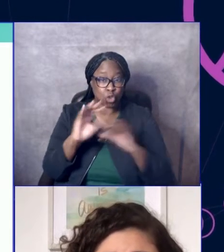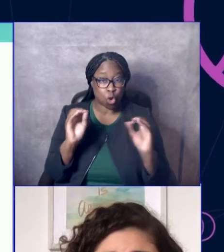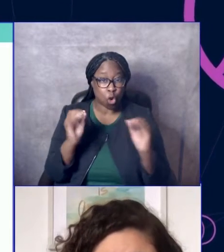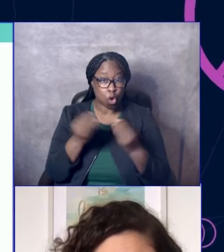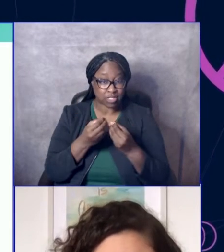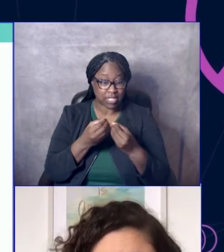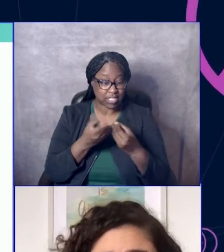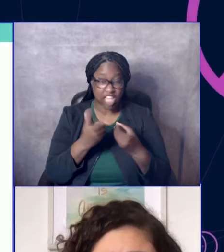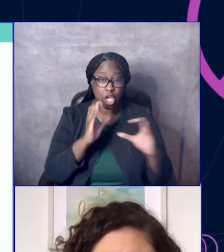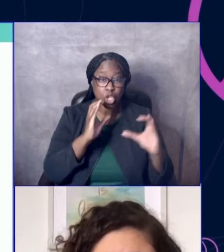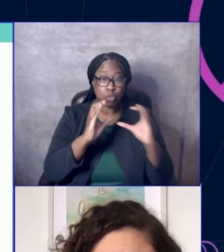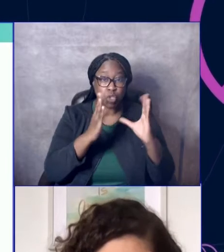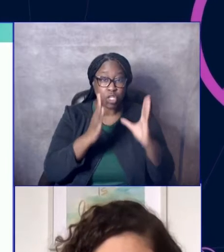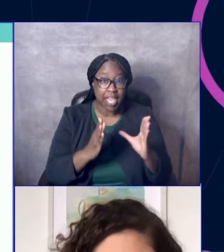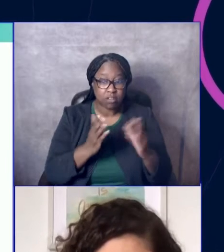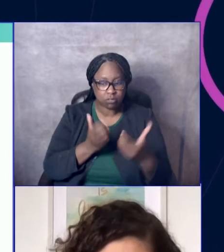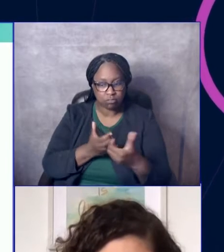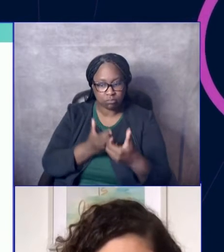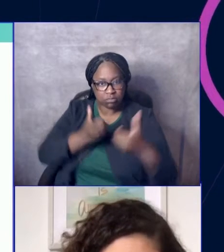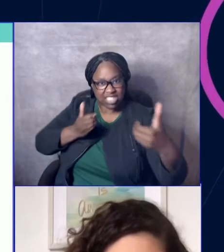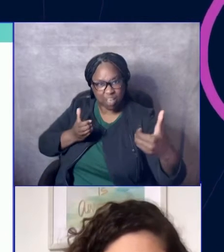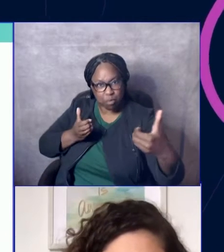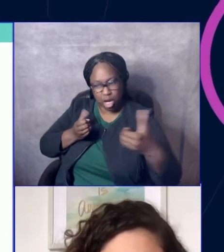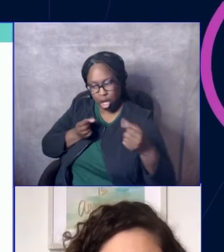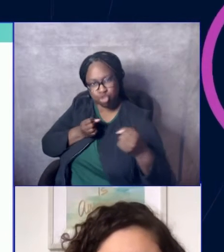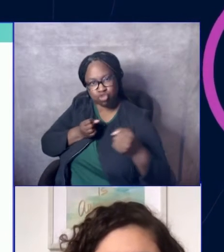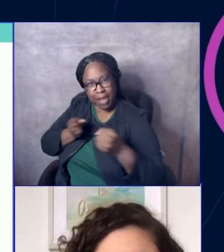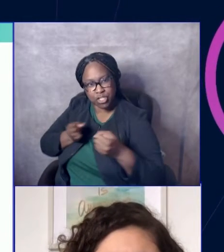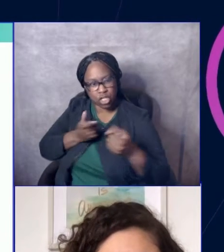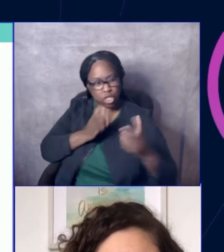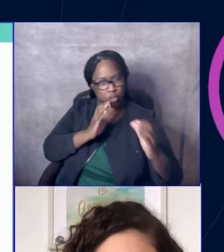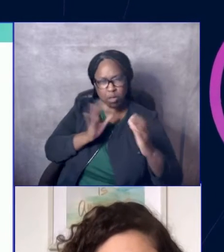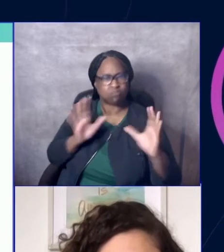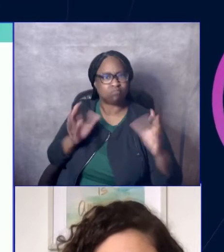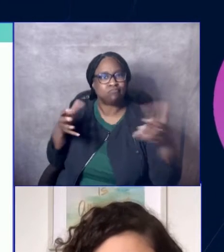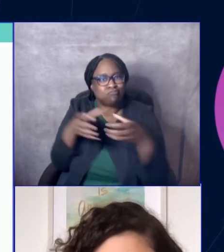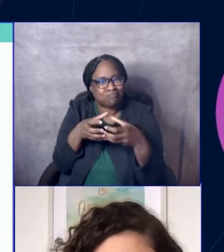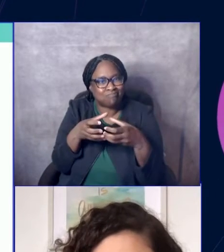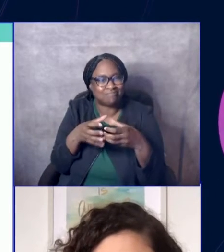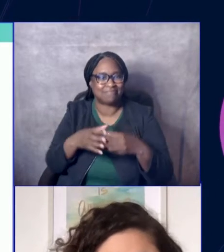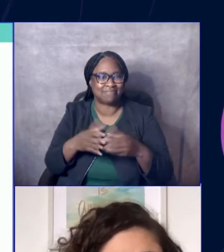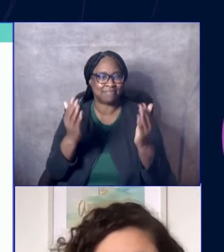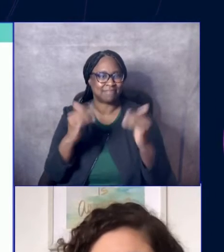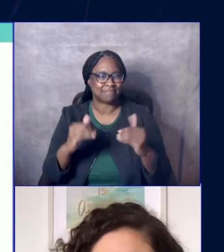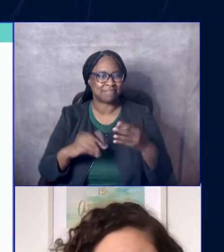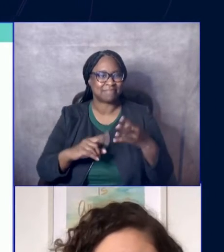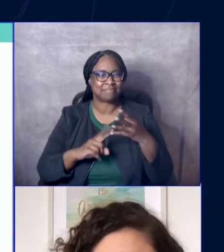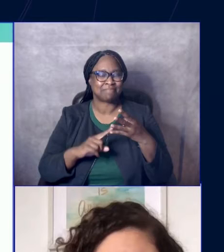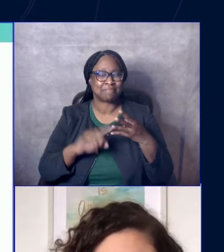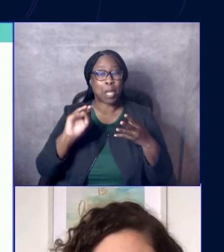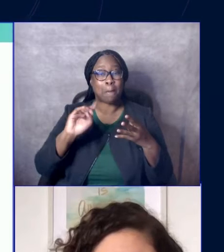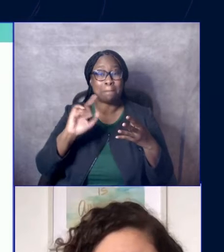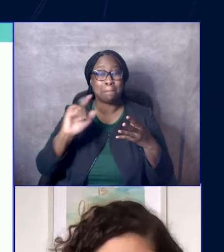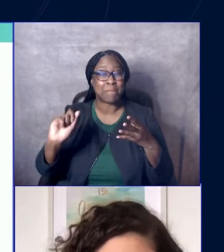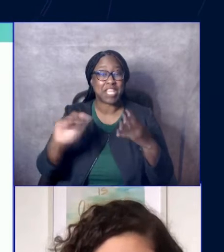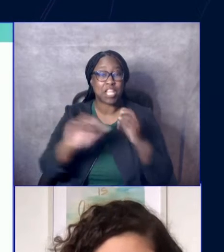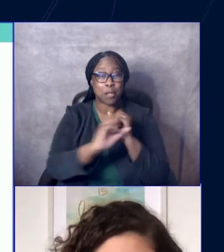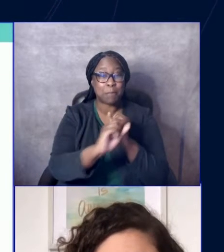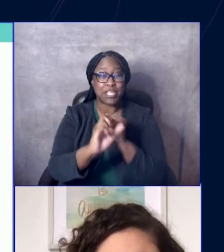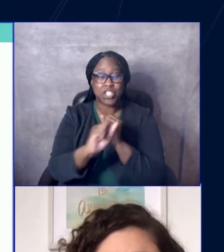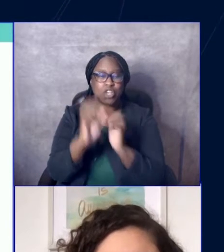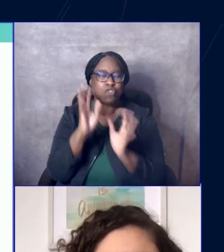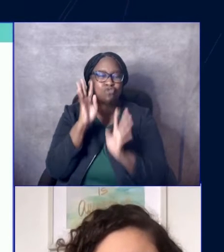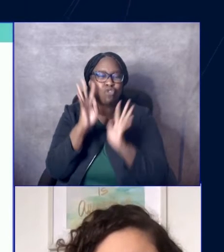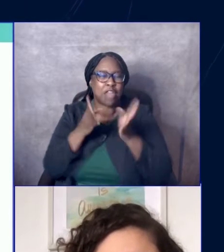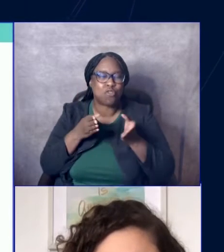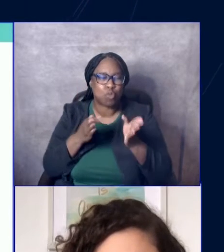communicators separate from your overall strategy discussions. Media pitching in creative ways. Don't let no's from reporters deter you.